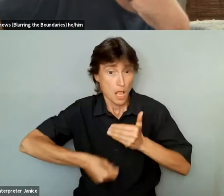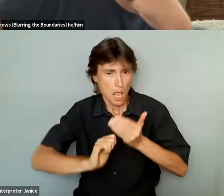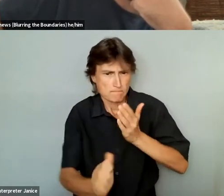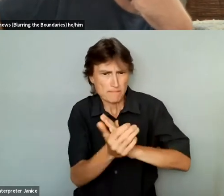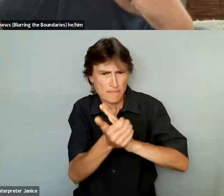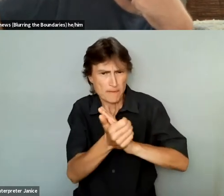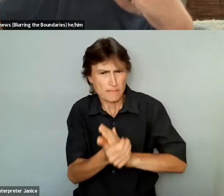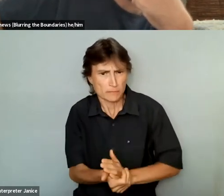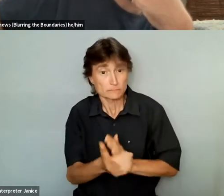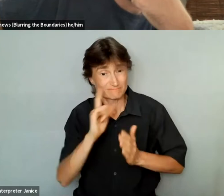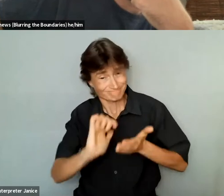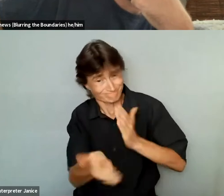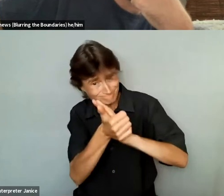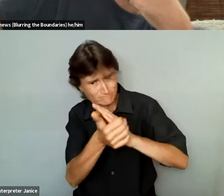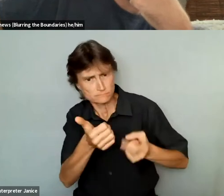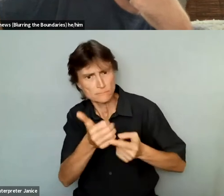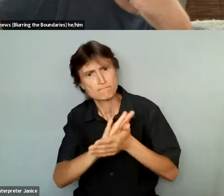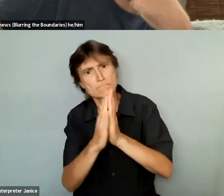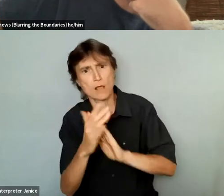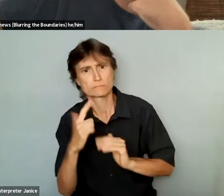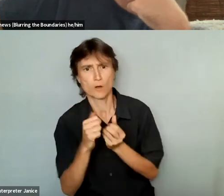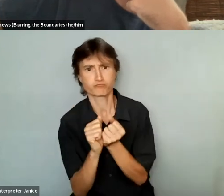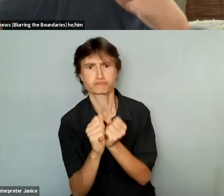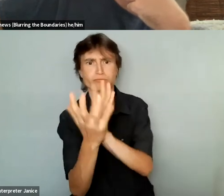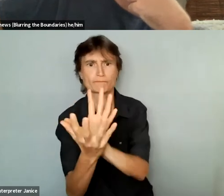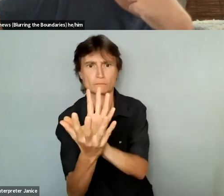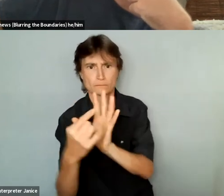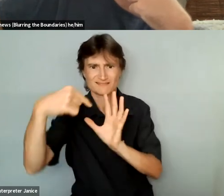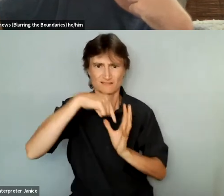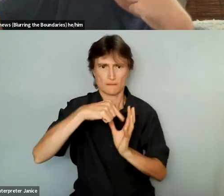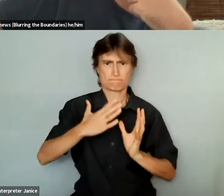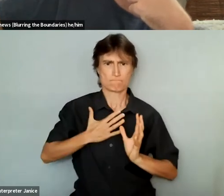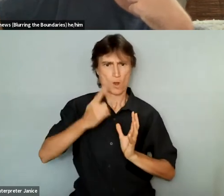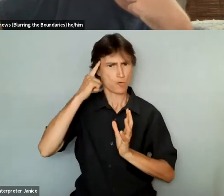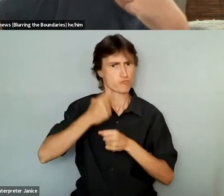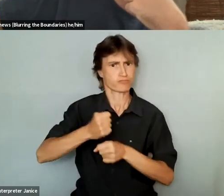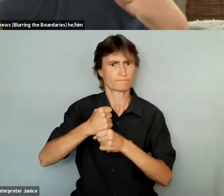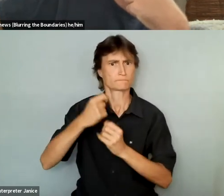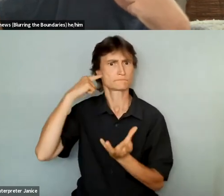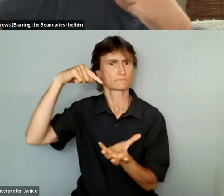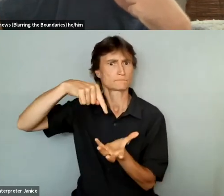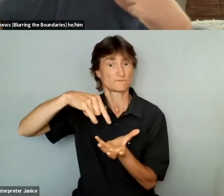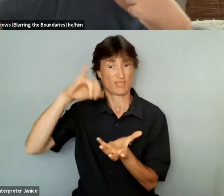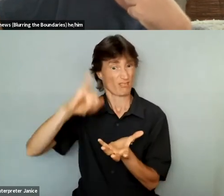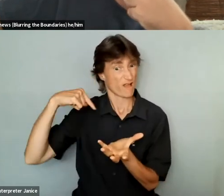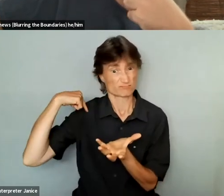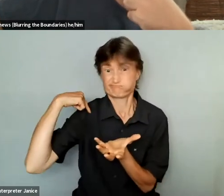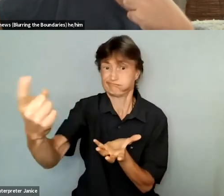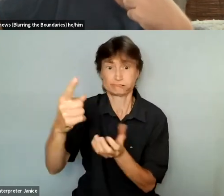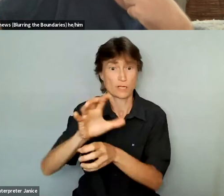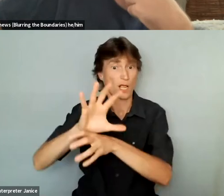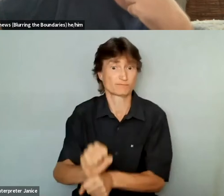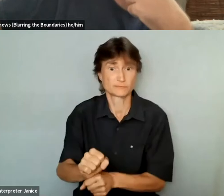creative around like what to expect as an end result has started for quite some time. And